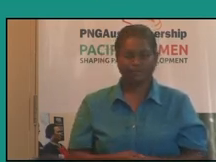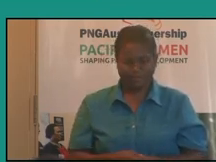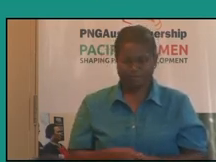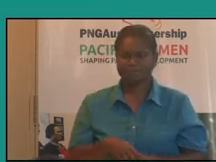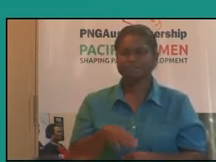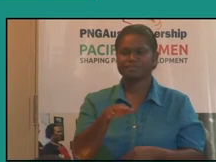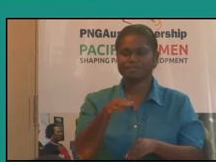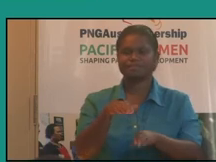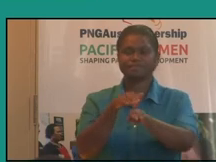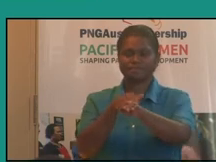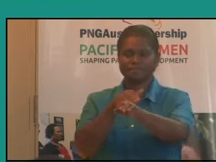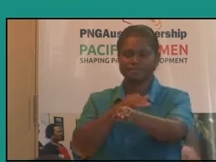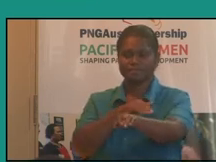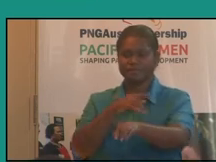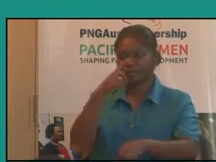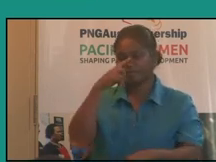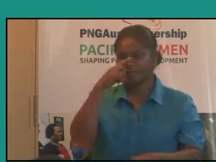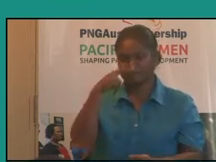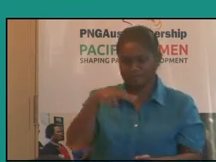about TSM